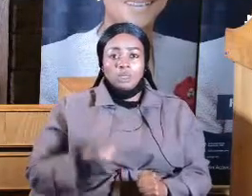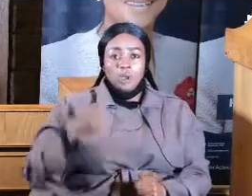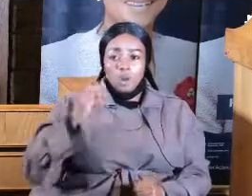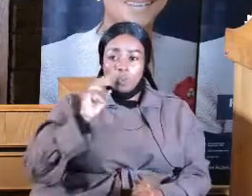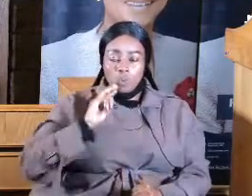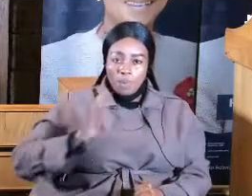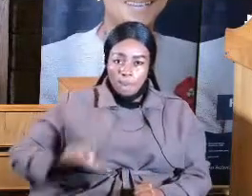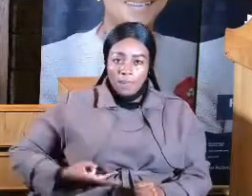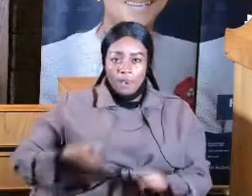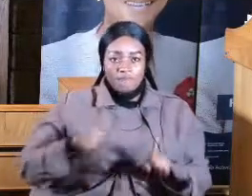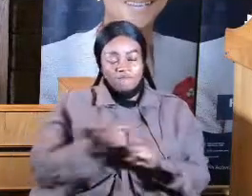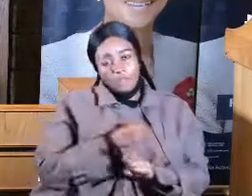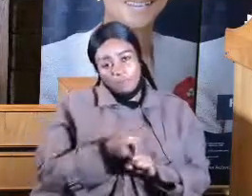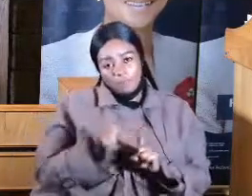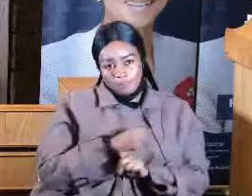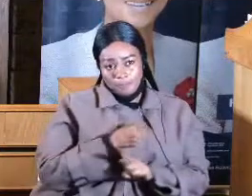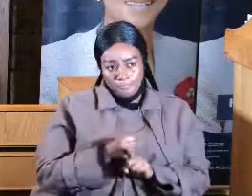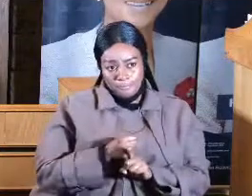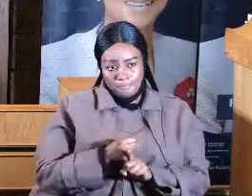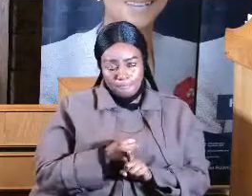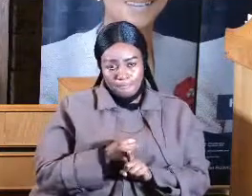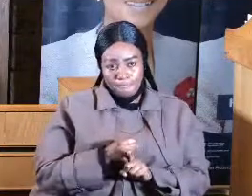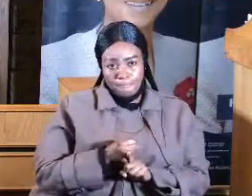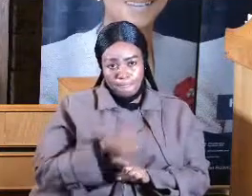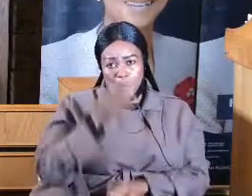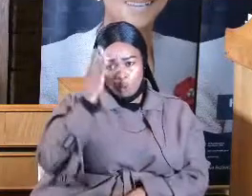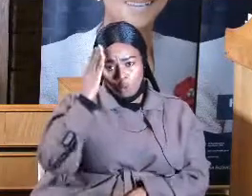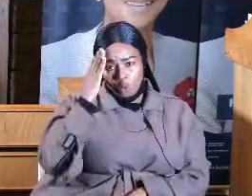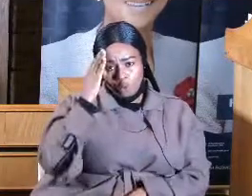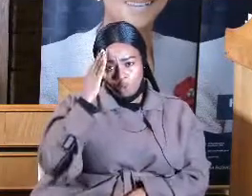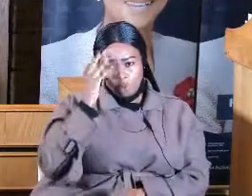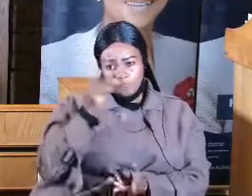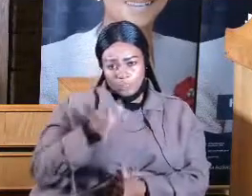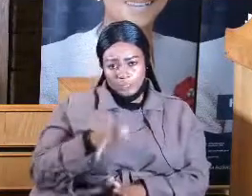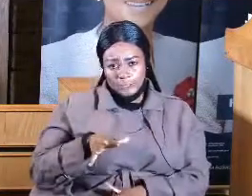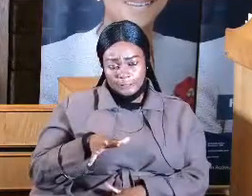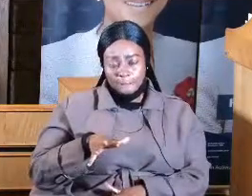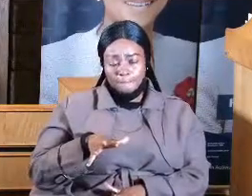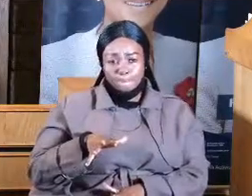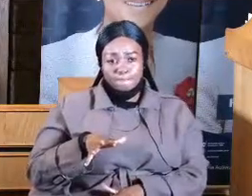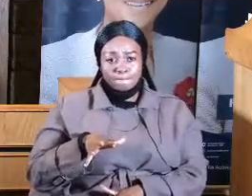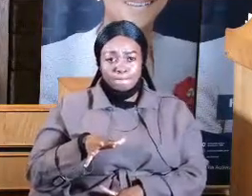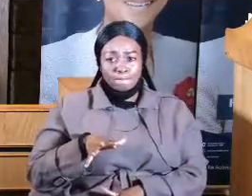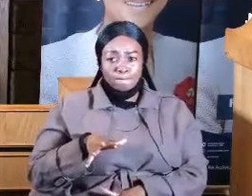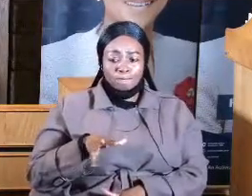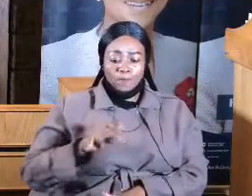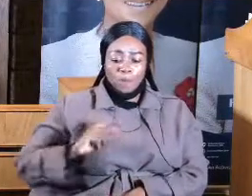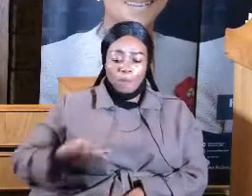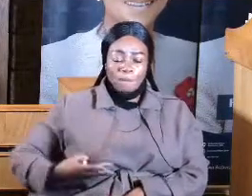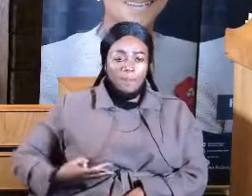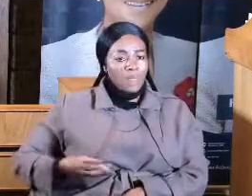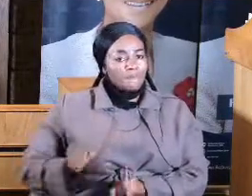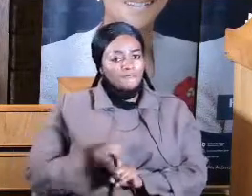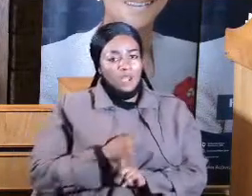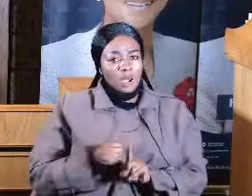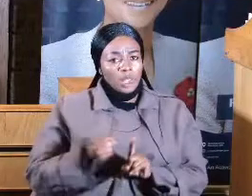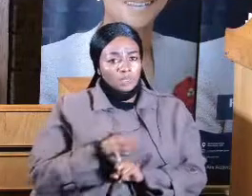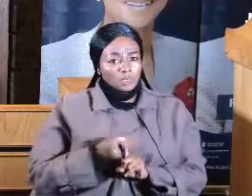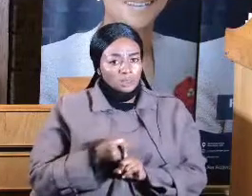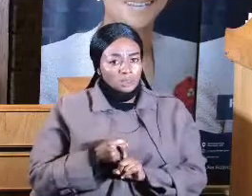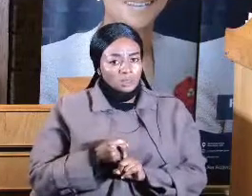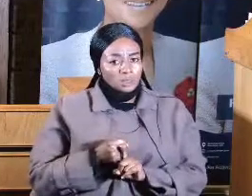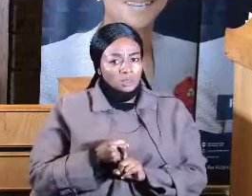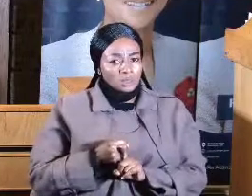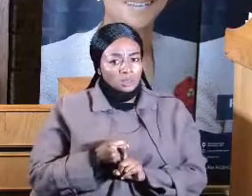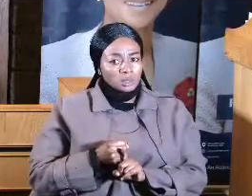violence and femicide. We know that the gender-based violence and